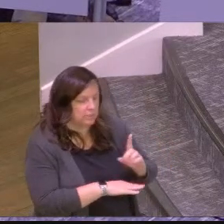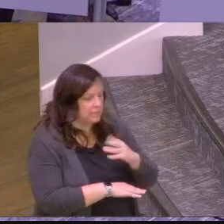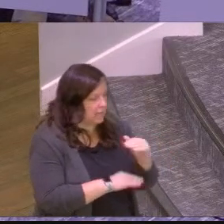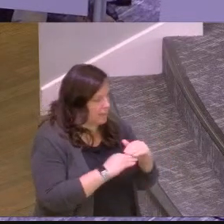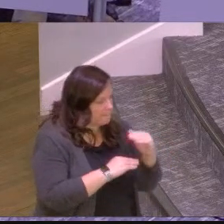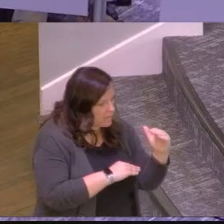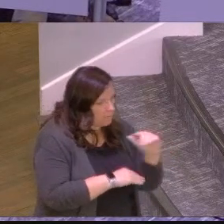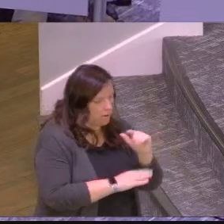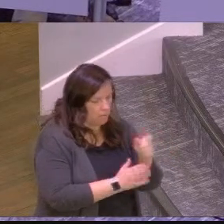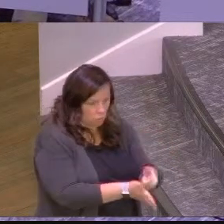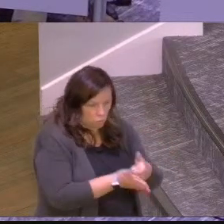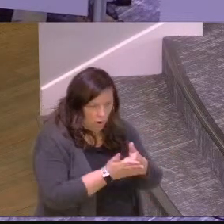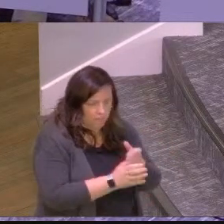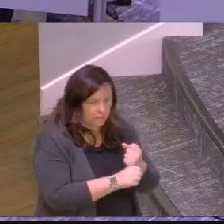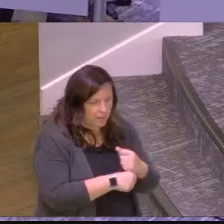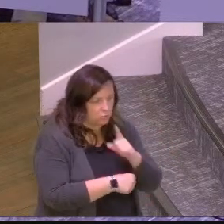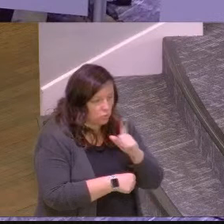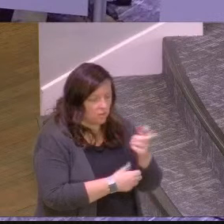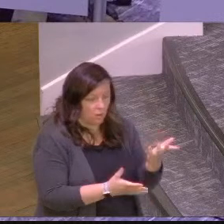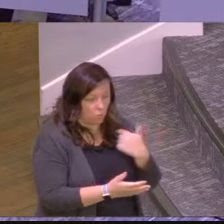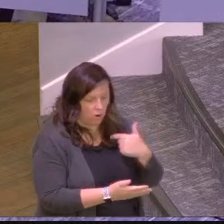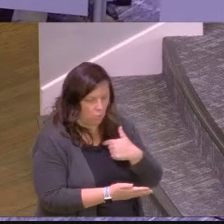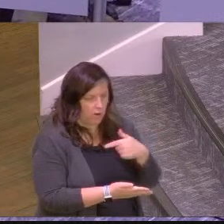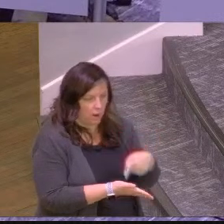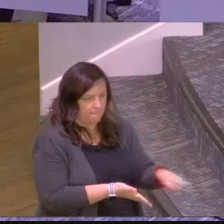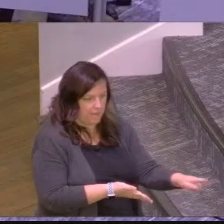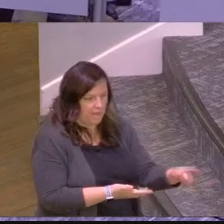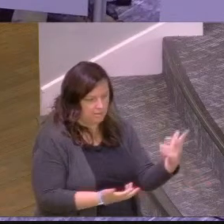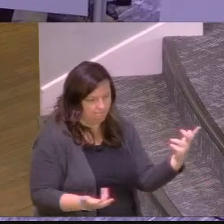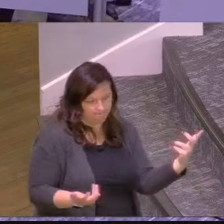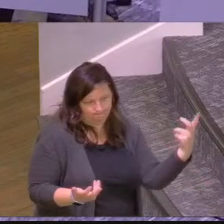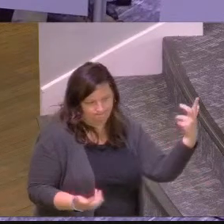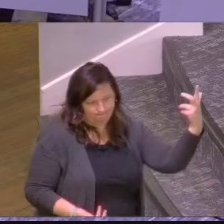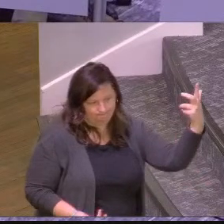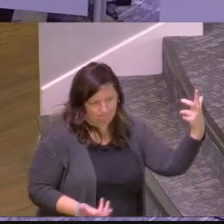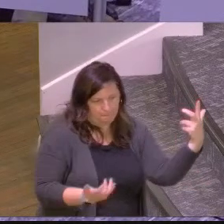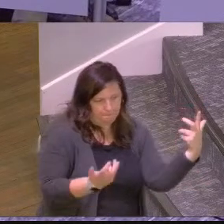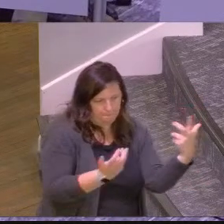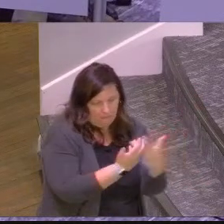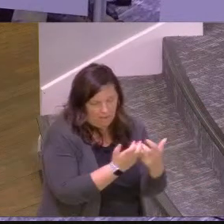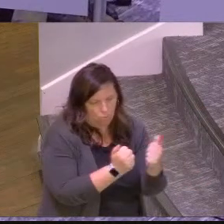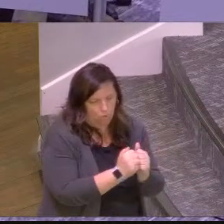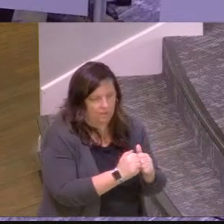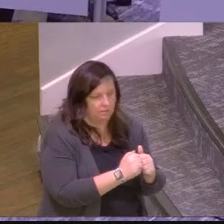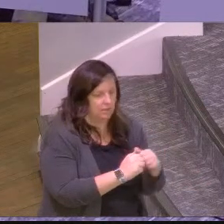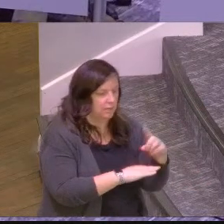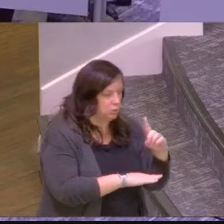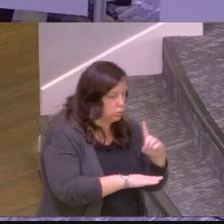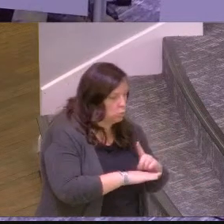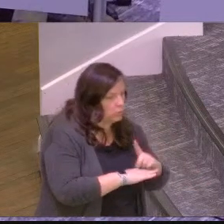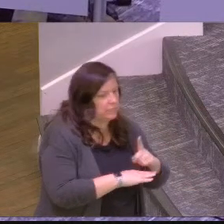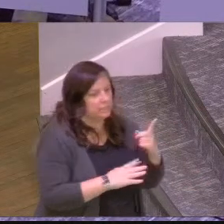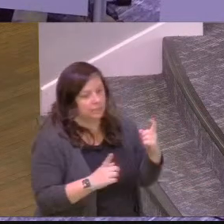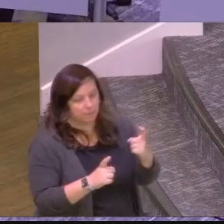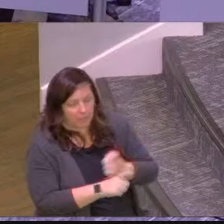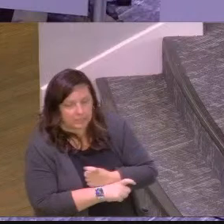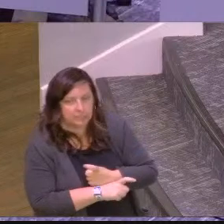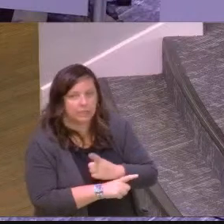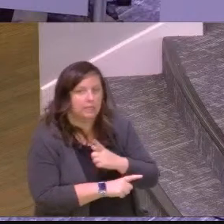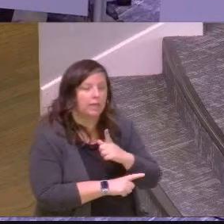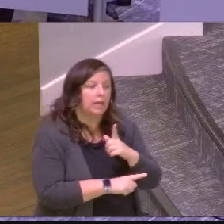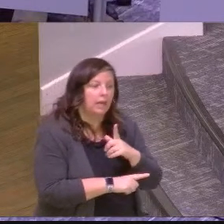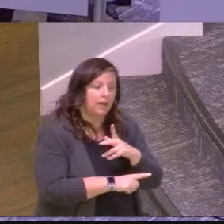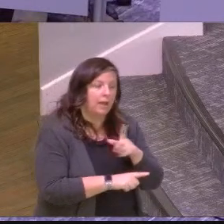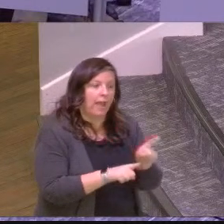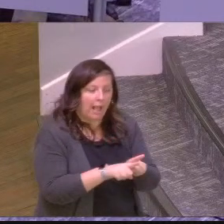sure that, you know, what we are paying is kind of commensurate with the duties, the complexity, as well as the educational